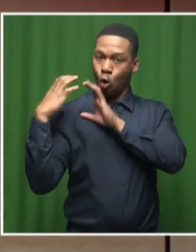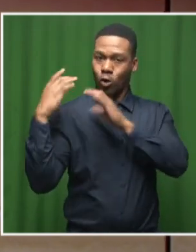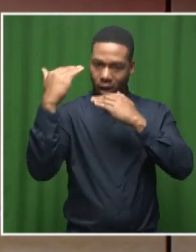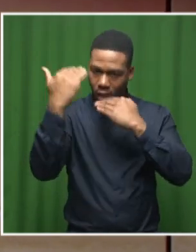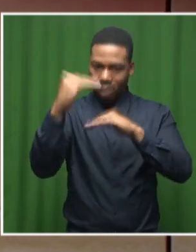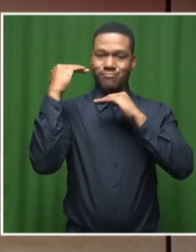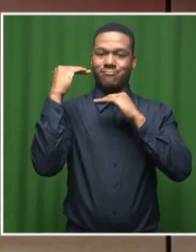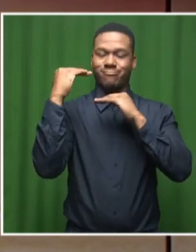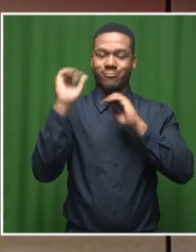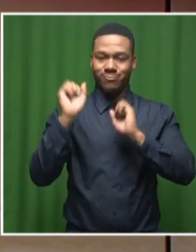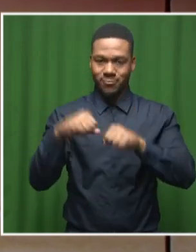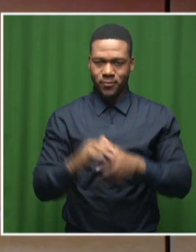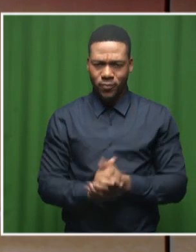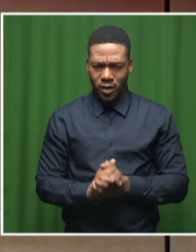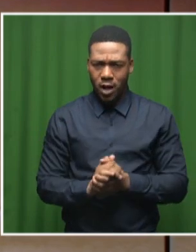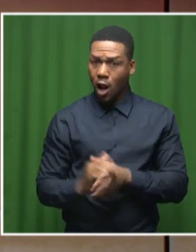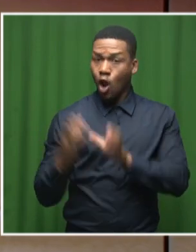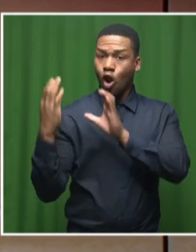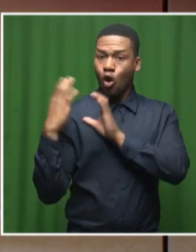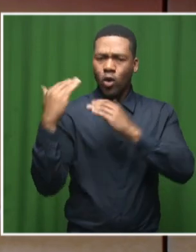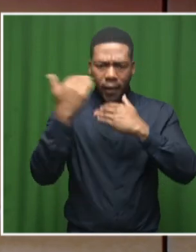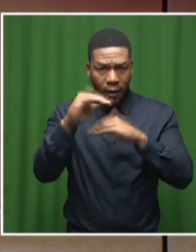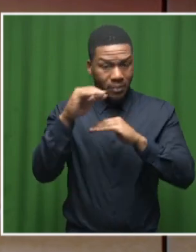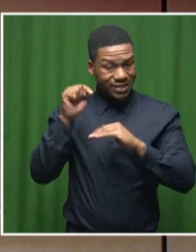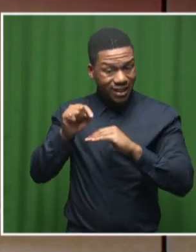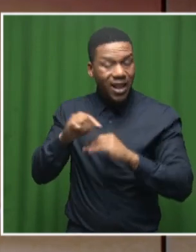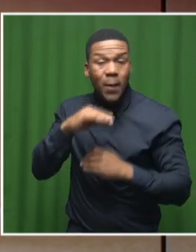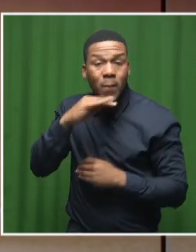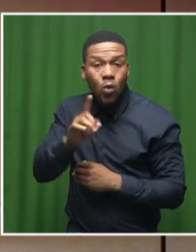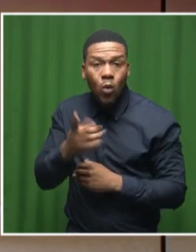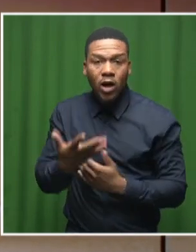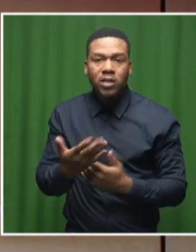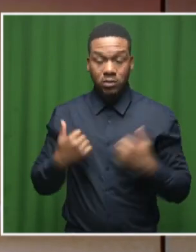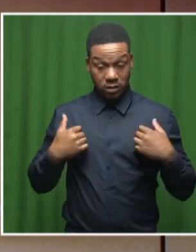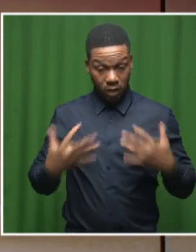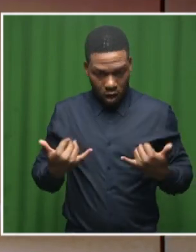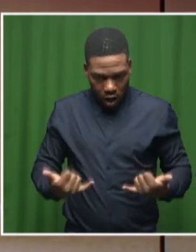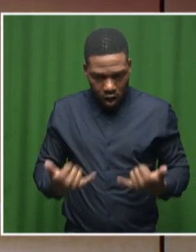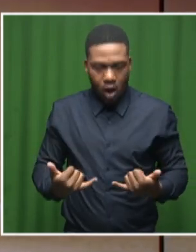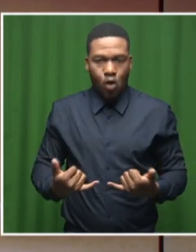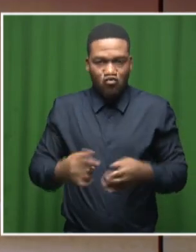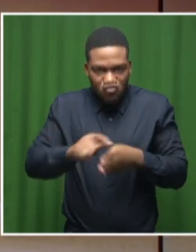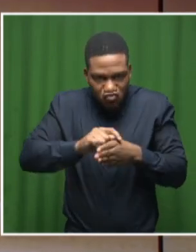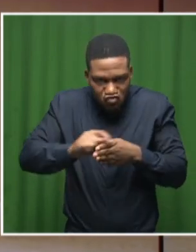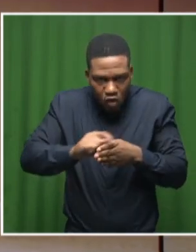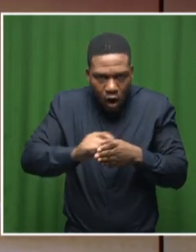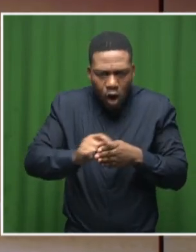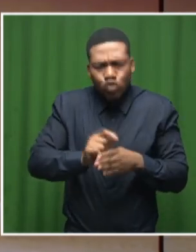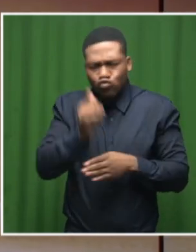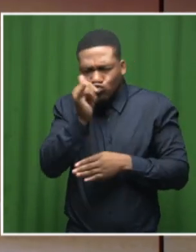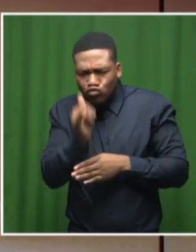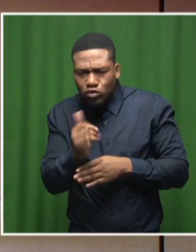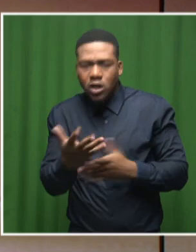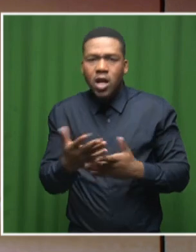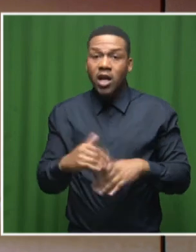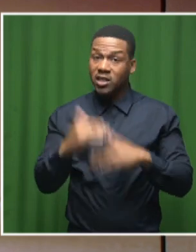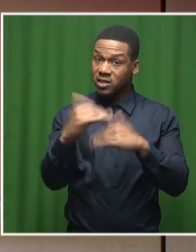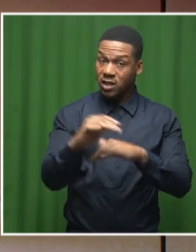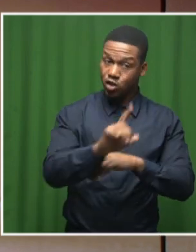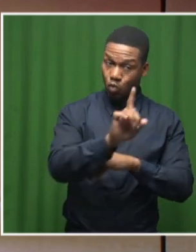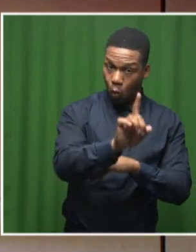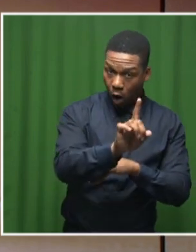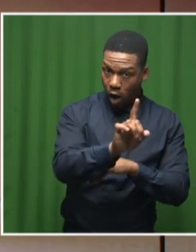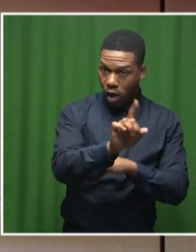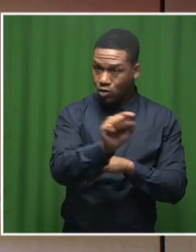load limiting is set to or has already started. The first trial of load limiting measures have started during stage 1